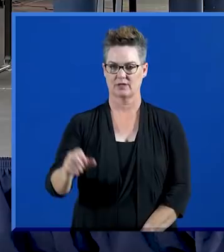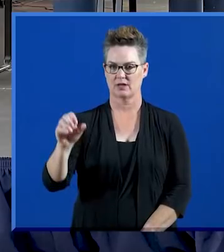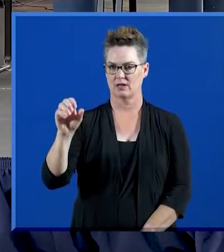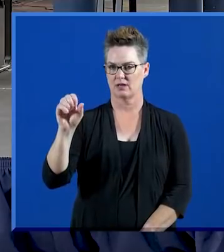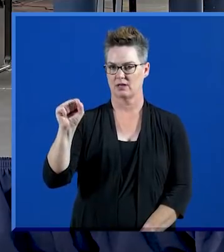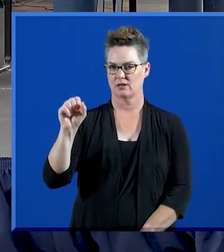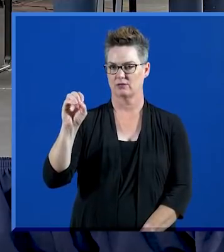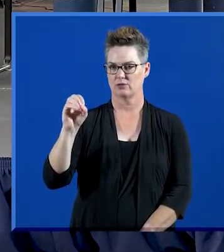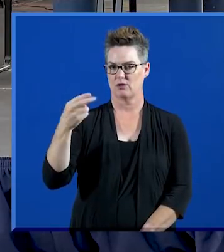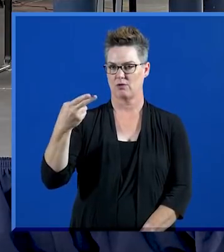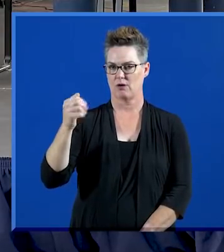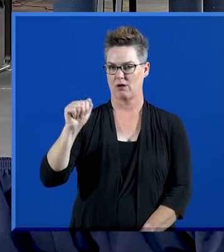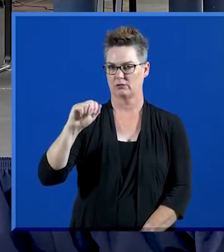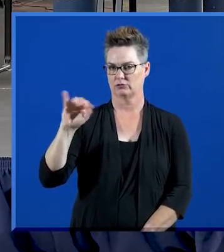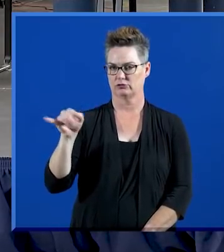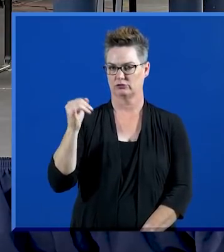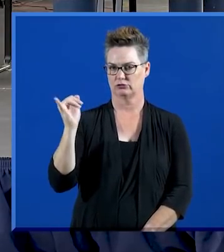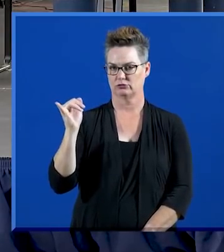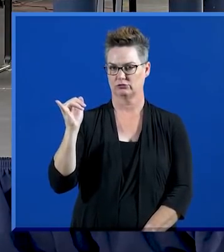Sahaj Pada.